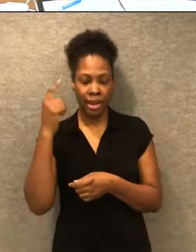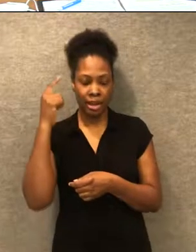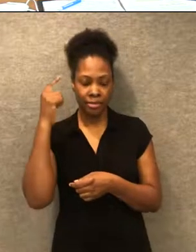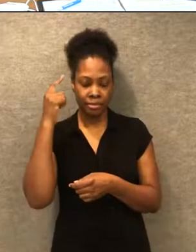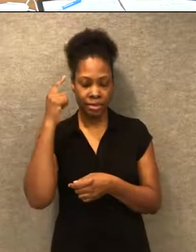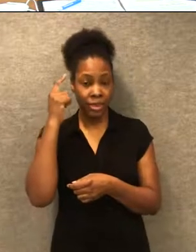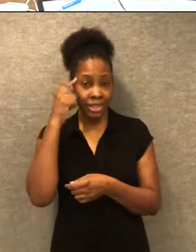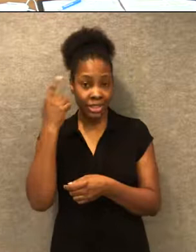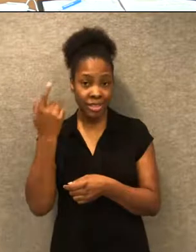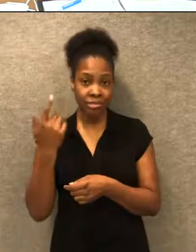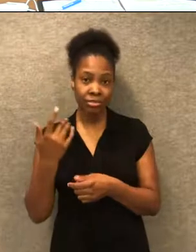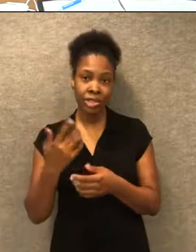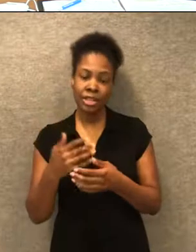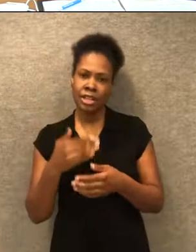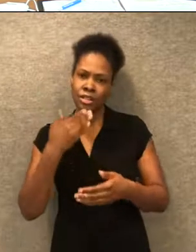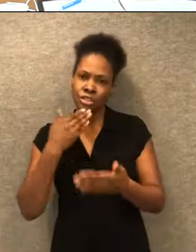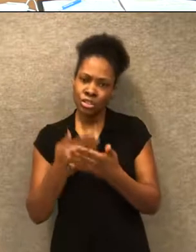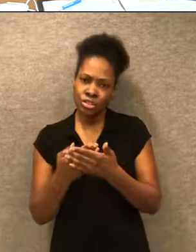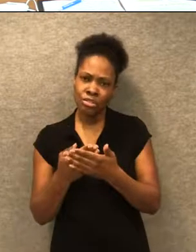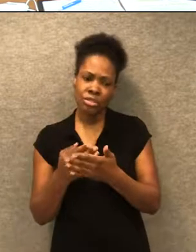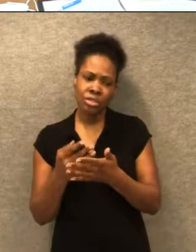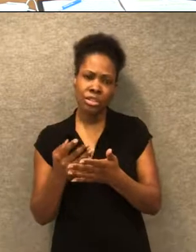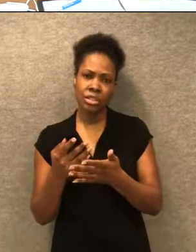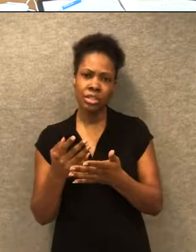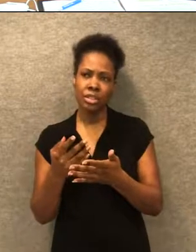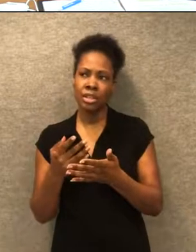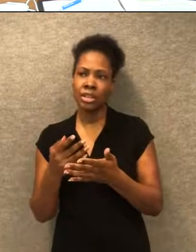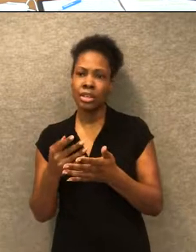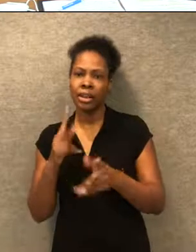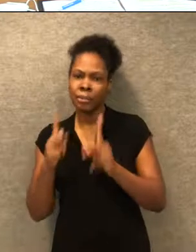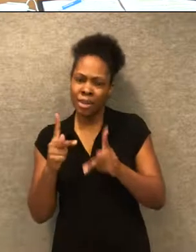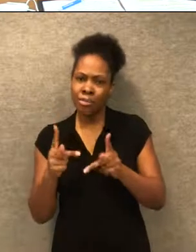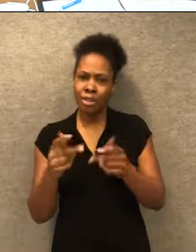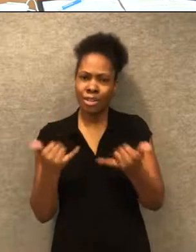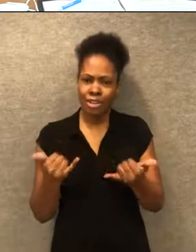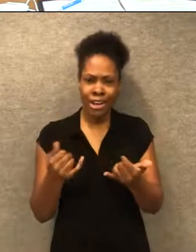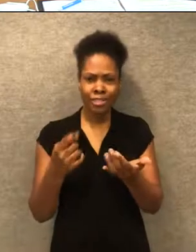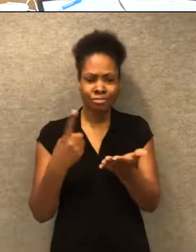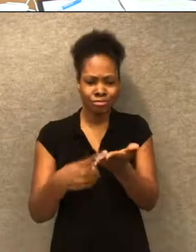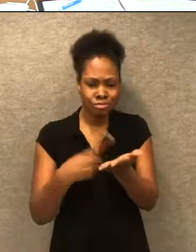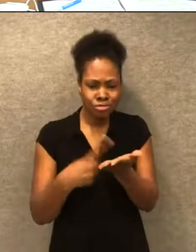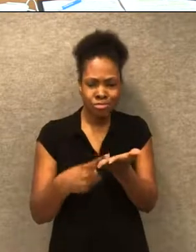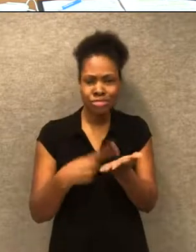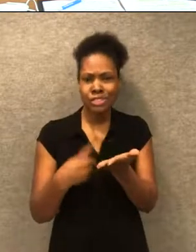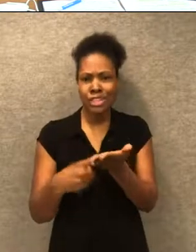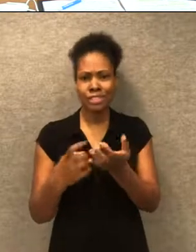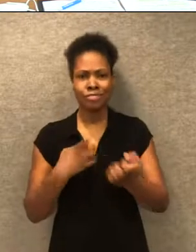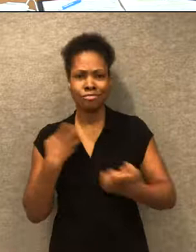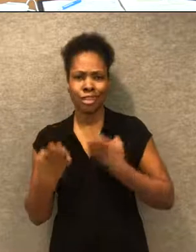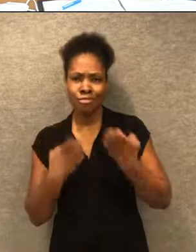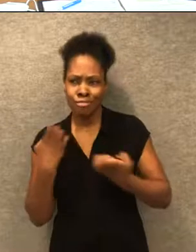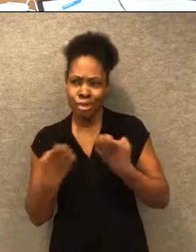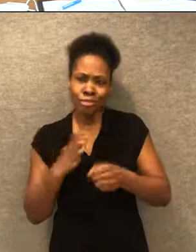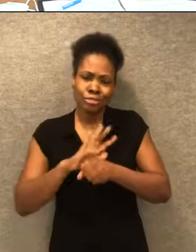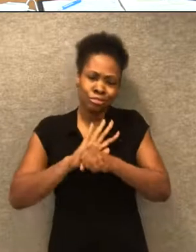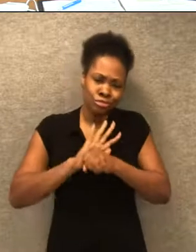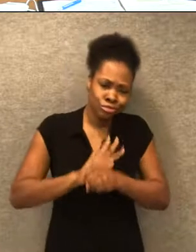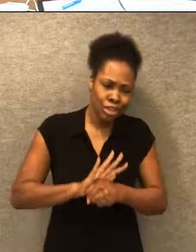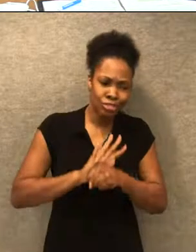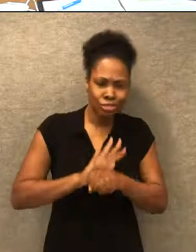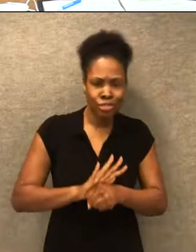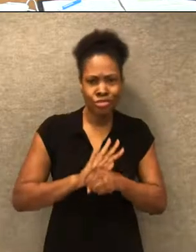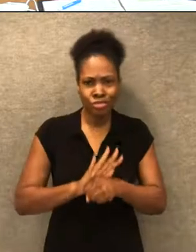folks are feeling that outside of the physical impact, but really feeling the emotional burden, the stress,